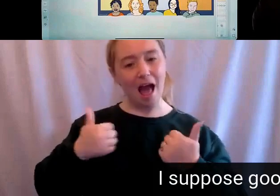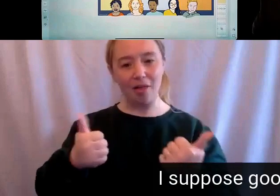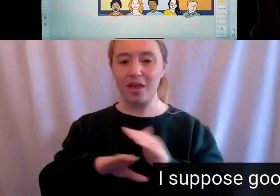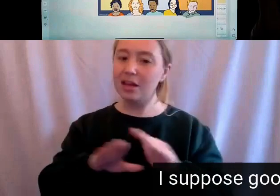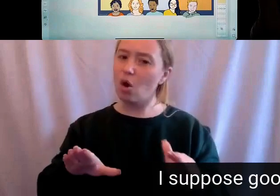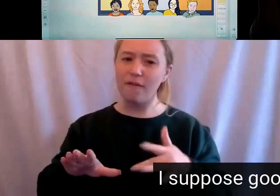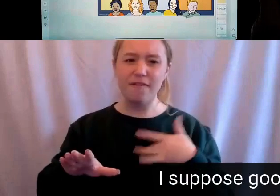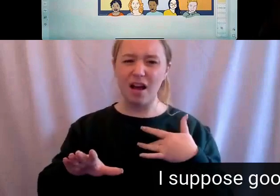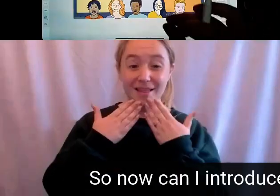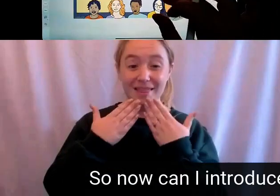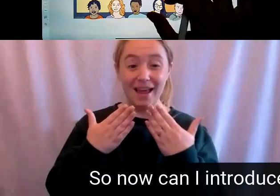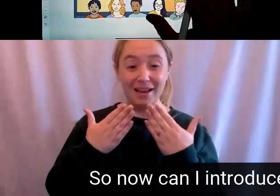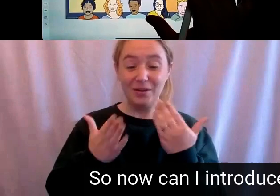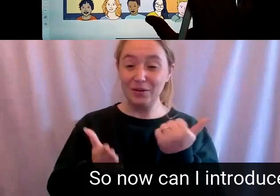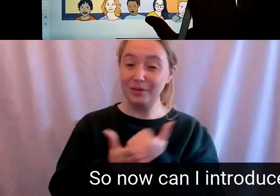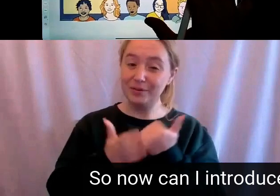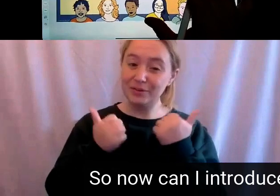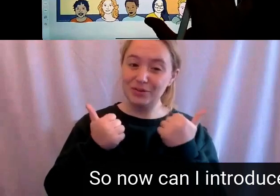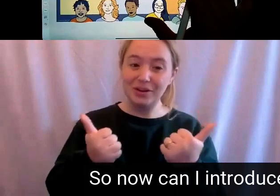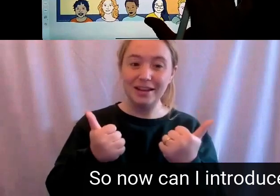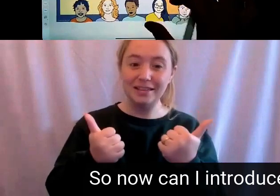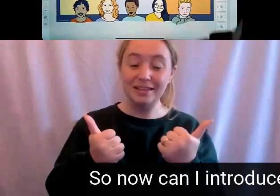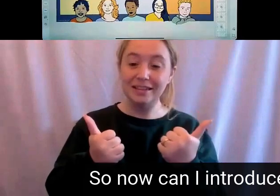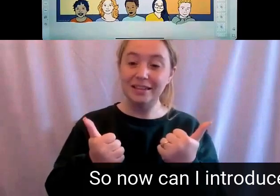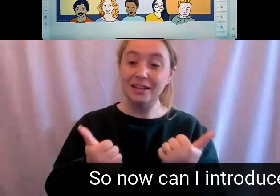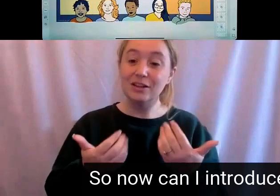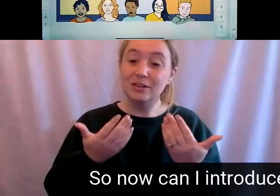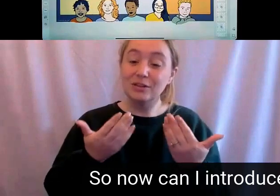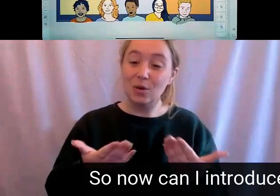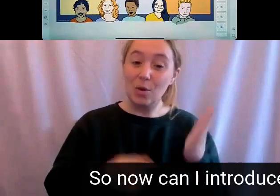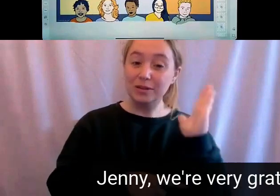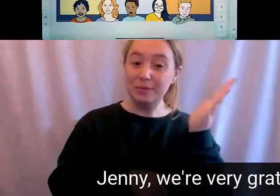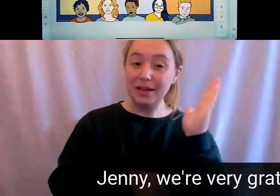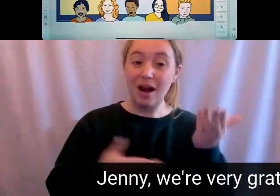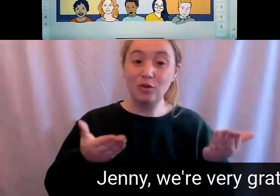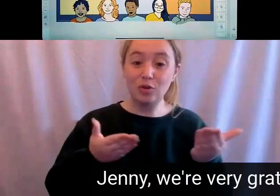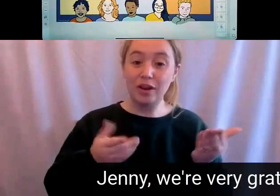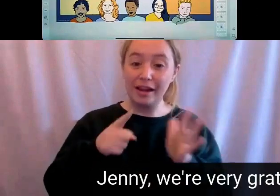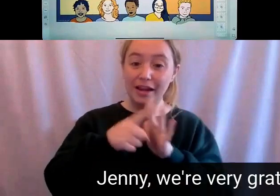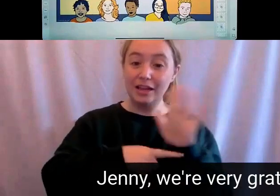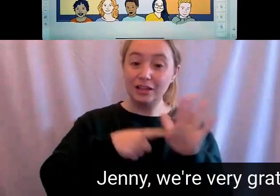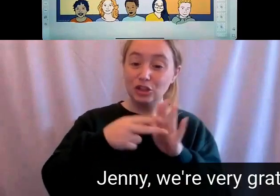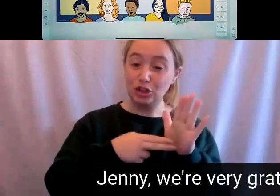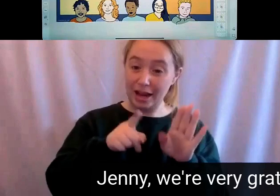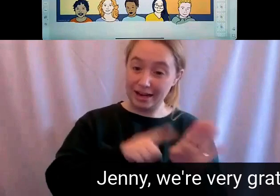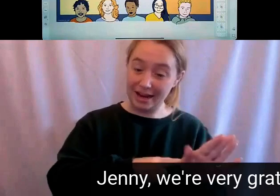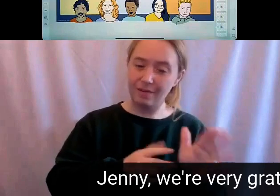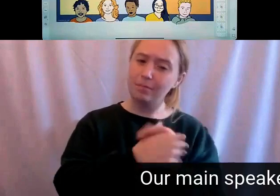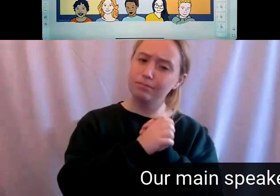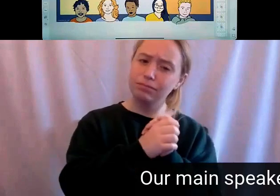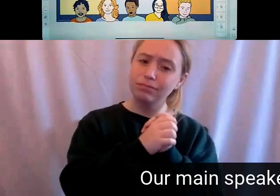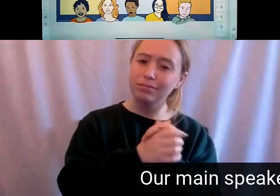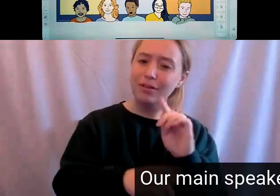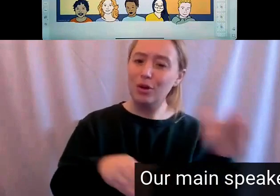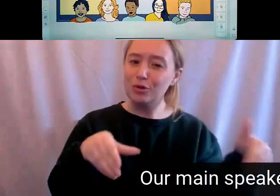good pelvic health. So now can I introduce our speaker for today? And Jenny, we're very grateful for you joining us.